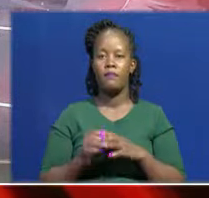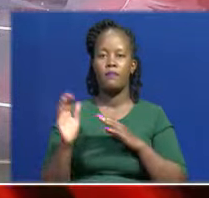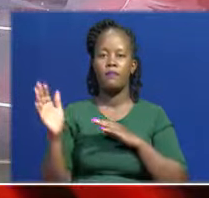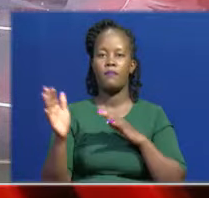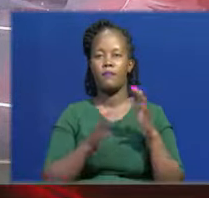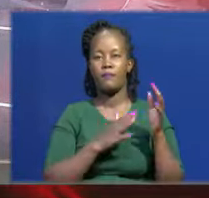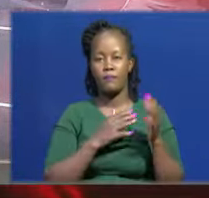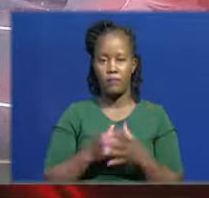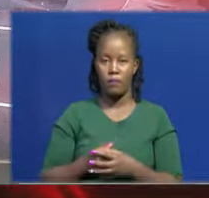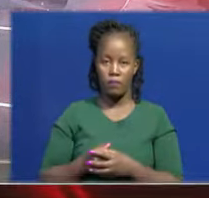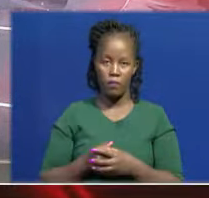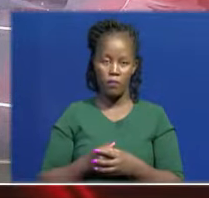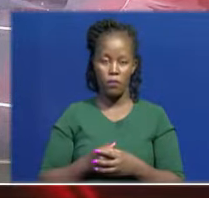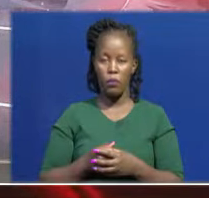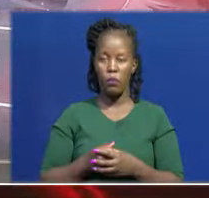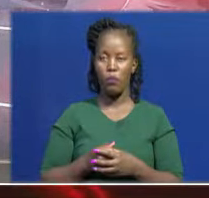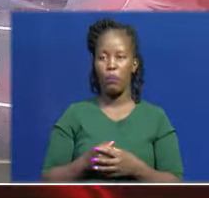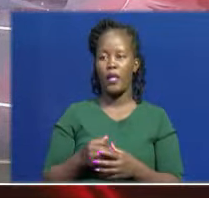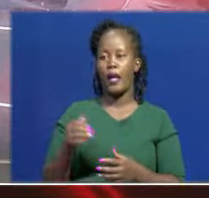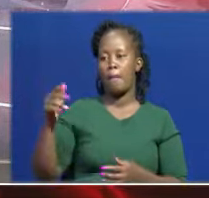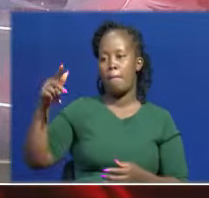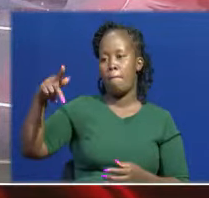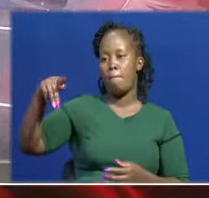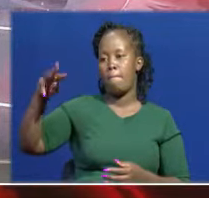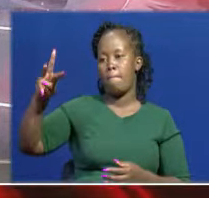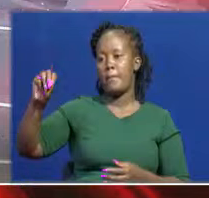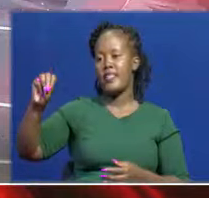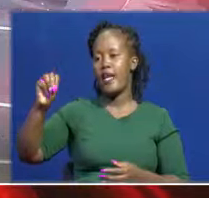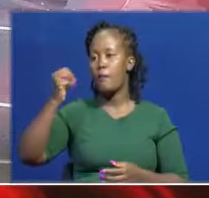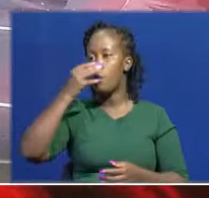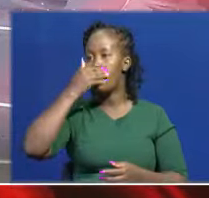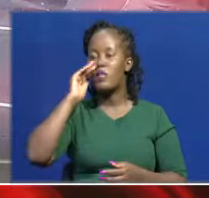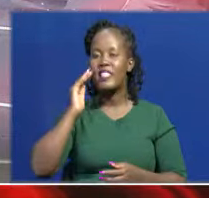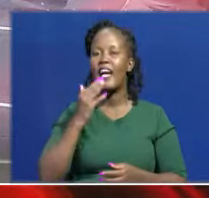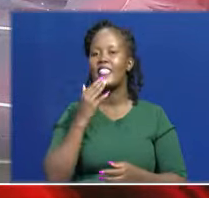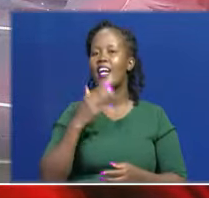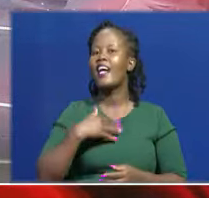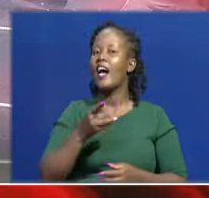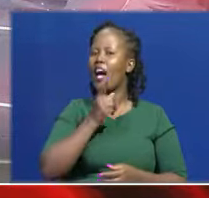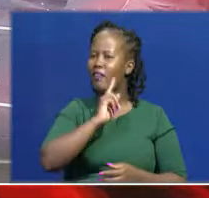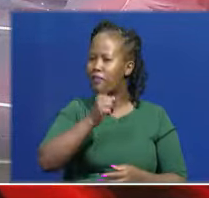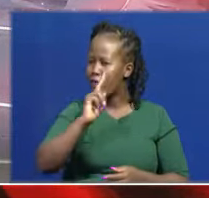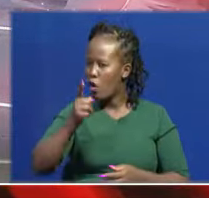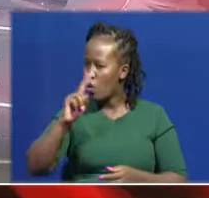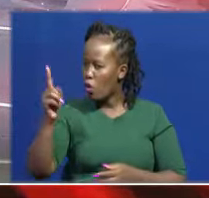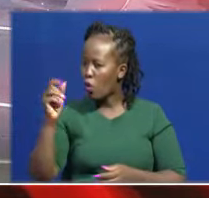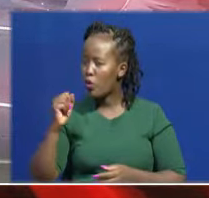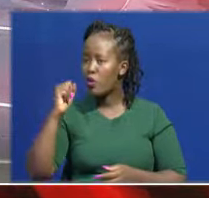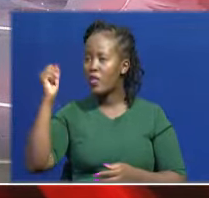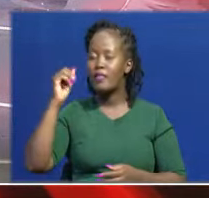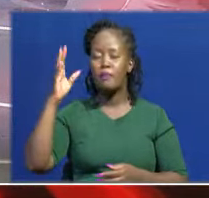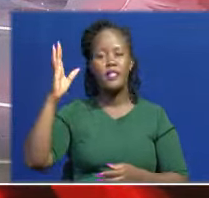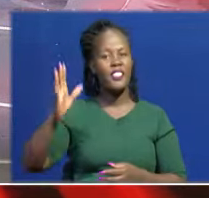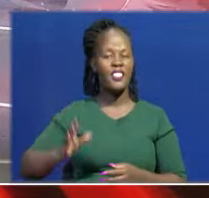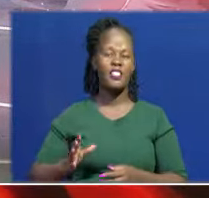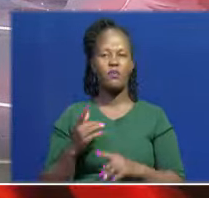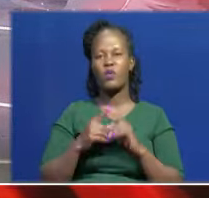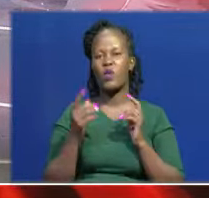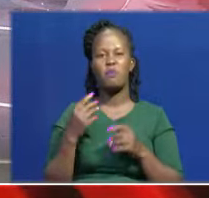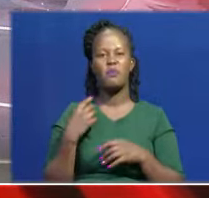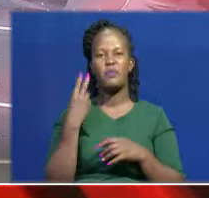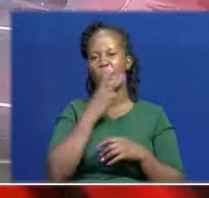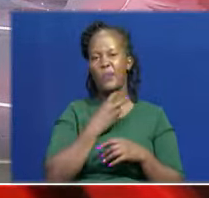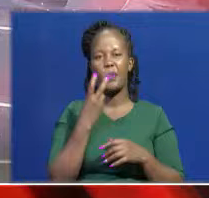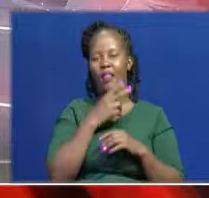And on the political front, Prime Cabinet Secretary Musalia Mudavadi has cautioned politicians against making reckless utterances that might